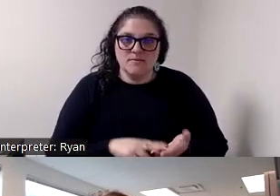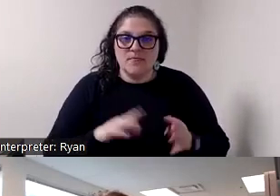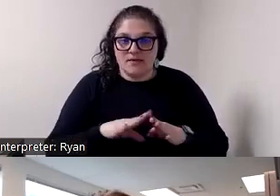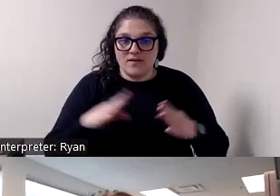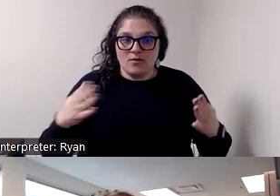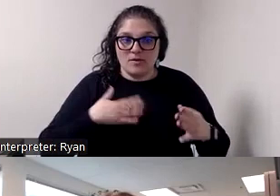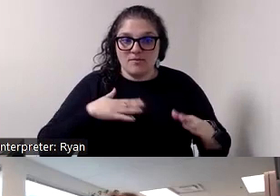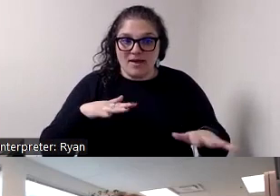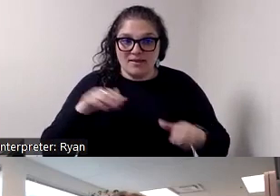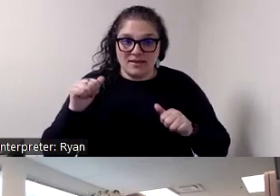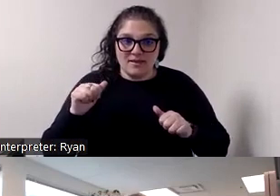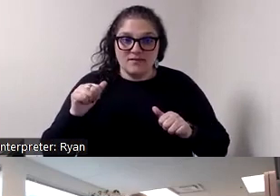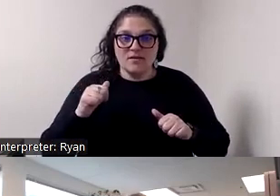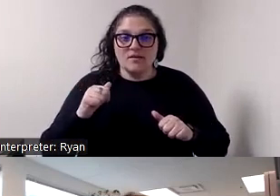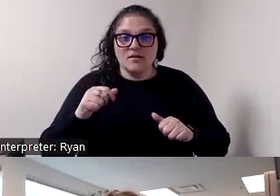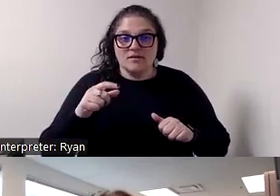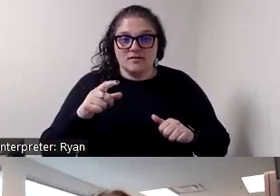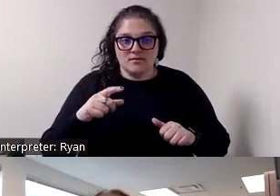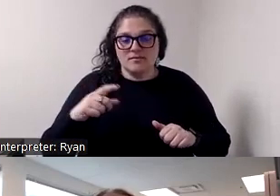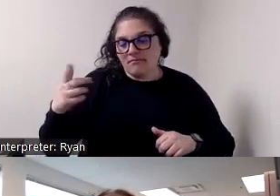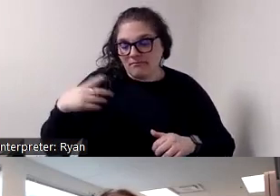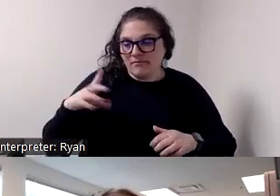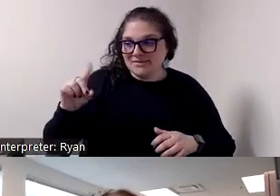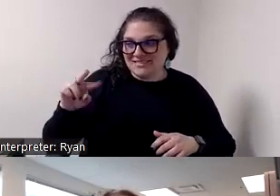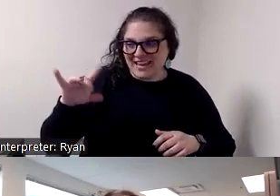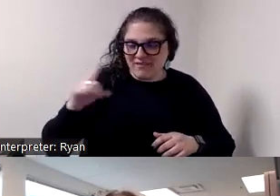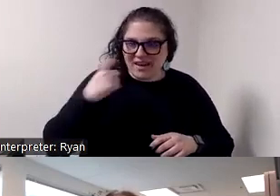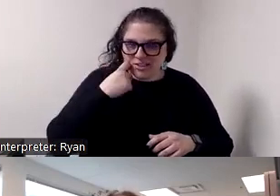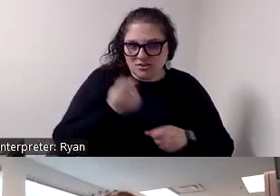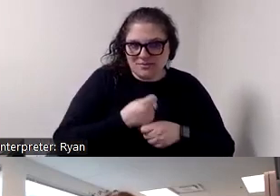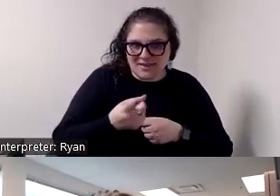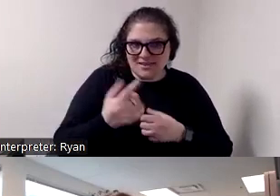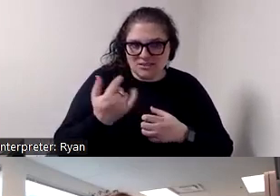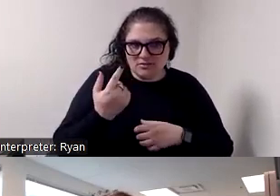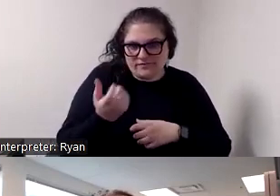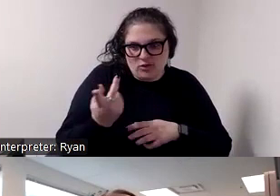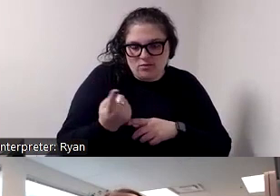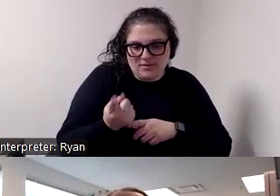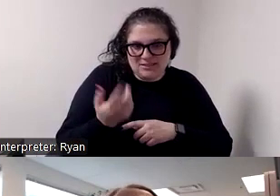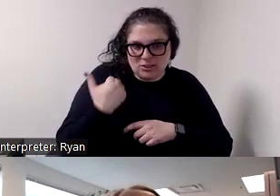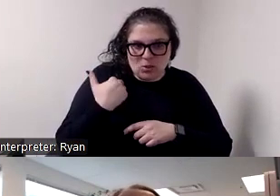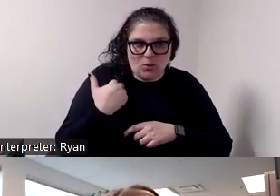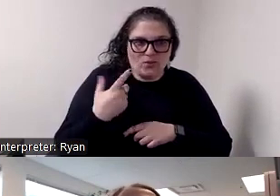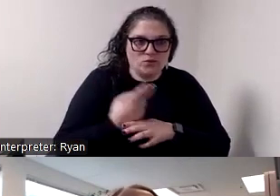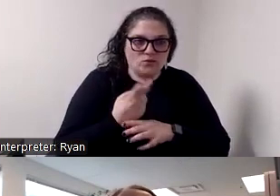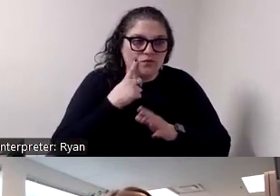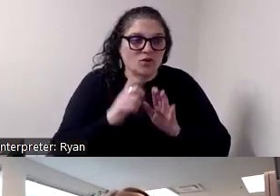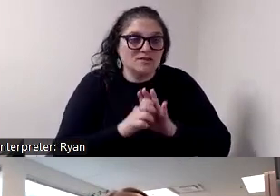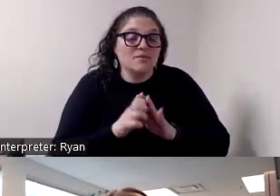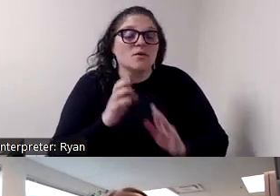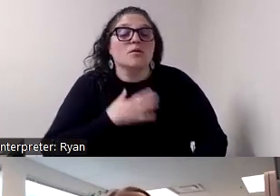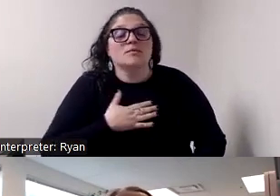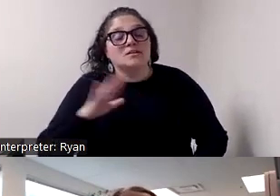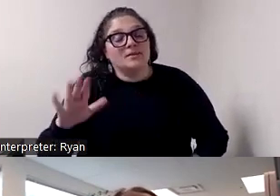lease slip here, you can tell it's not signed by David, but I've just made this a few seconds ago. So yes, please make sure that